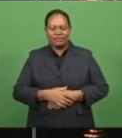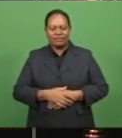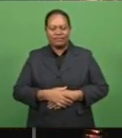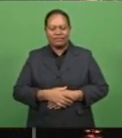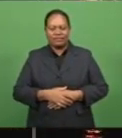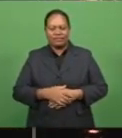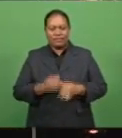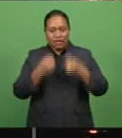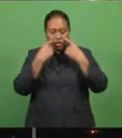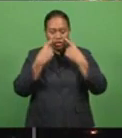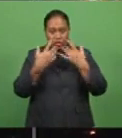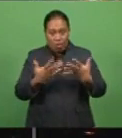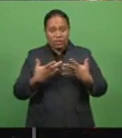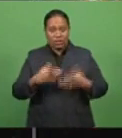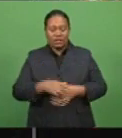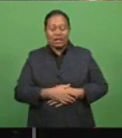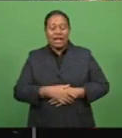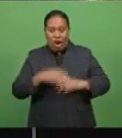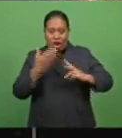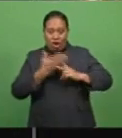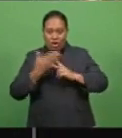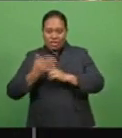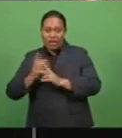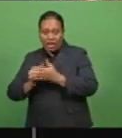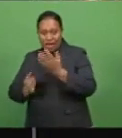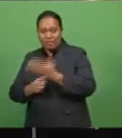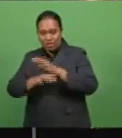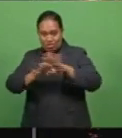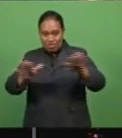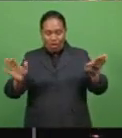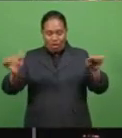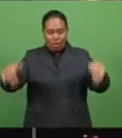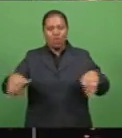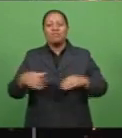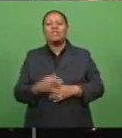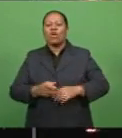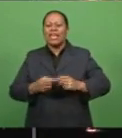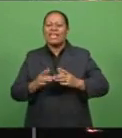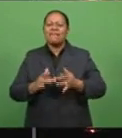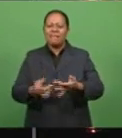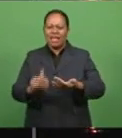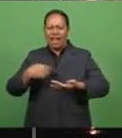And show us what you've been up to during the lockdown and movement restrictions. Email